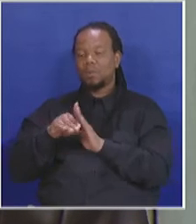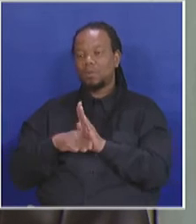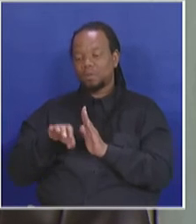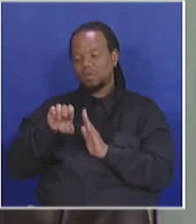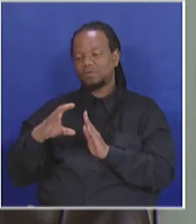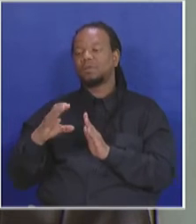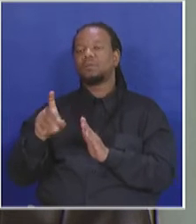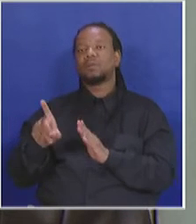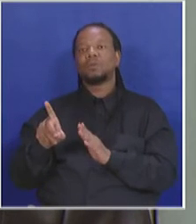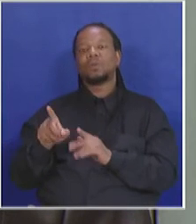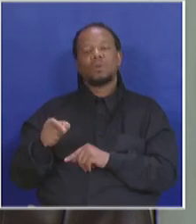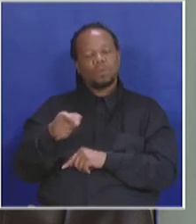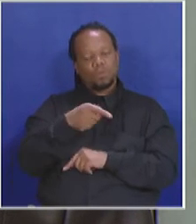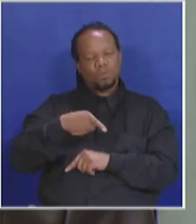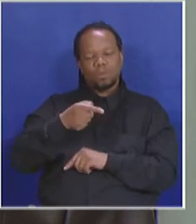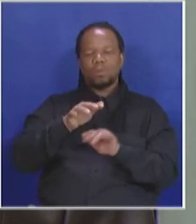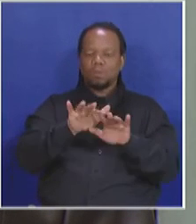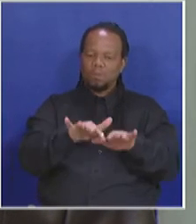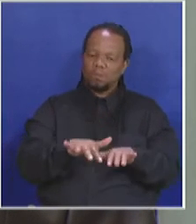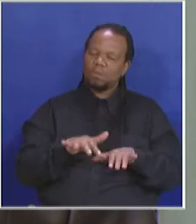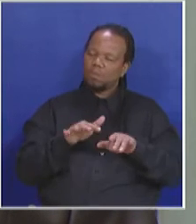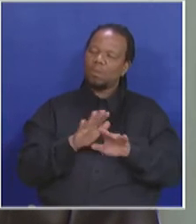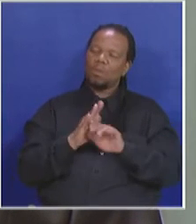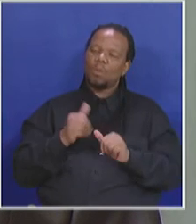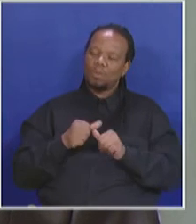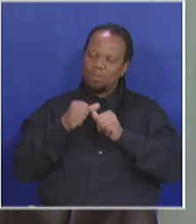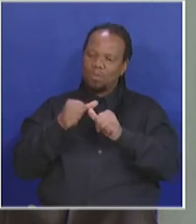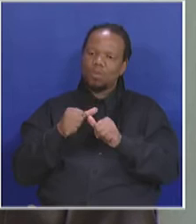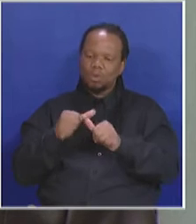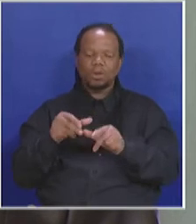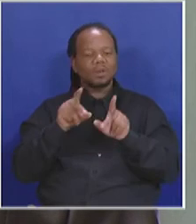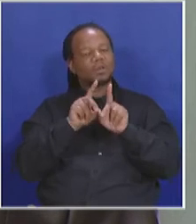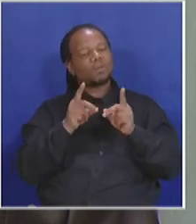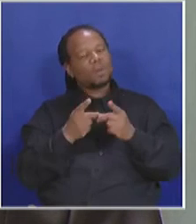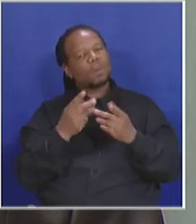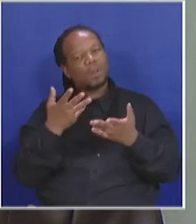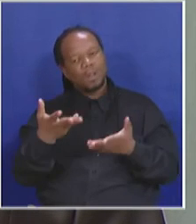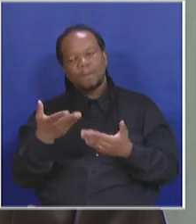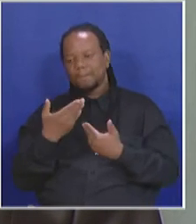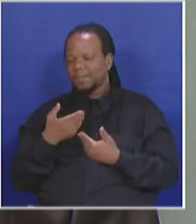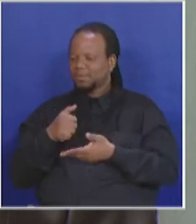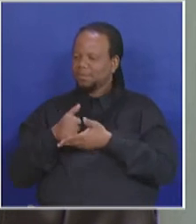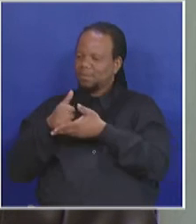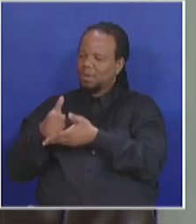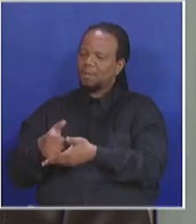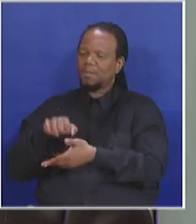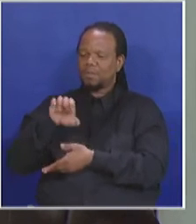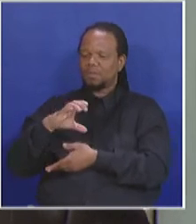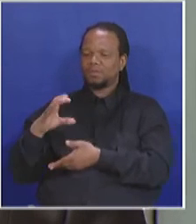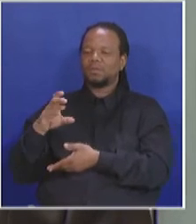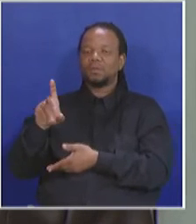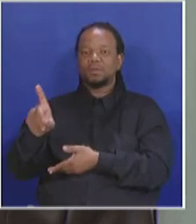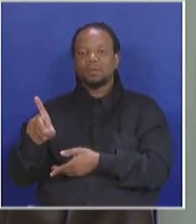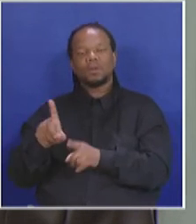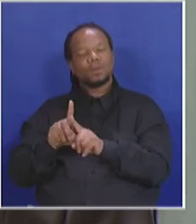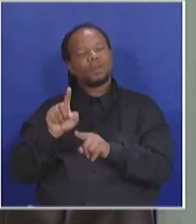legislature, we have and will continue to engage the department responsible for this facility on the findings by this House